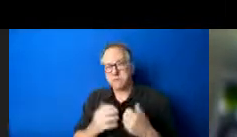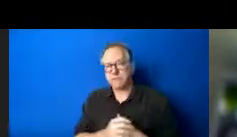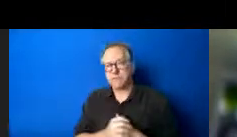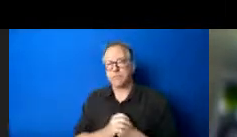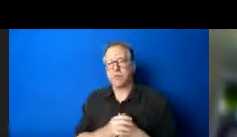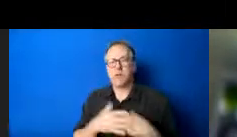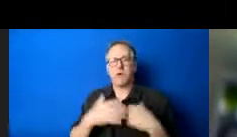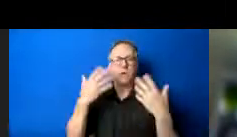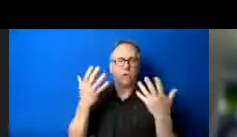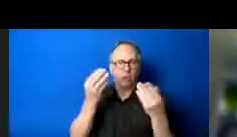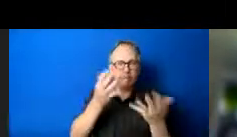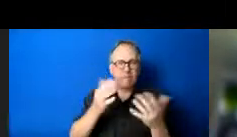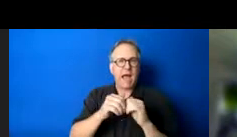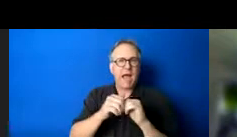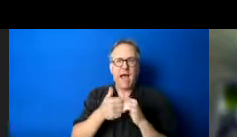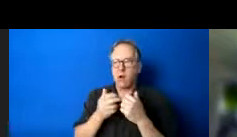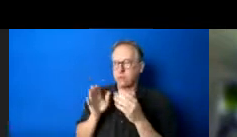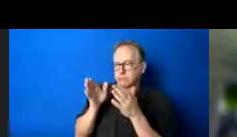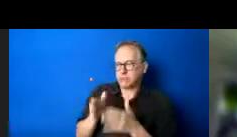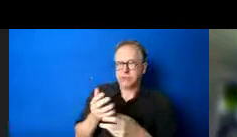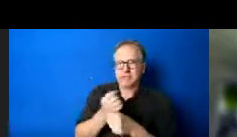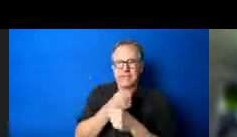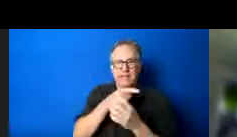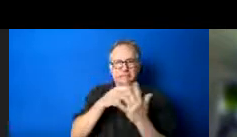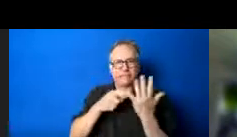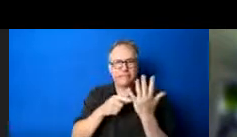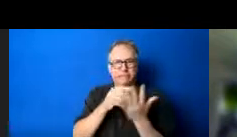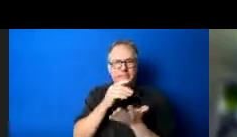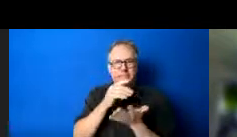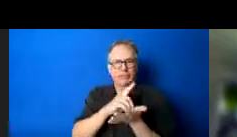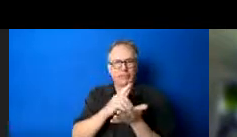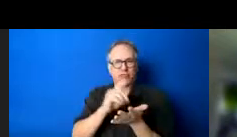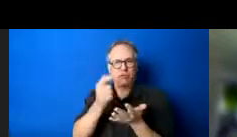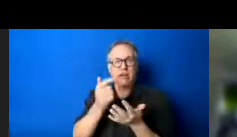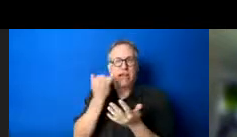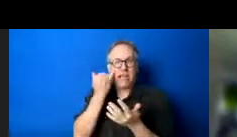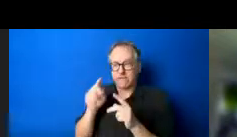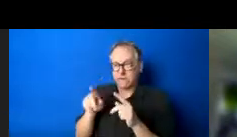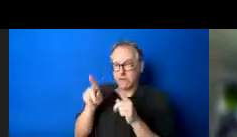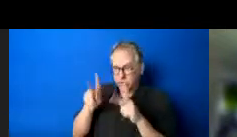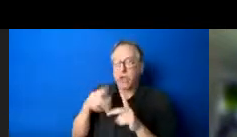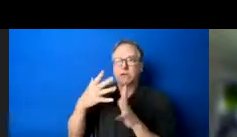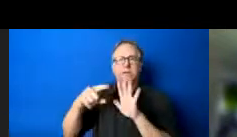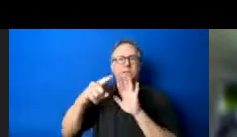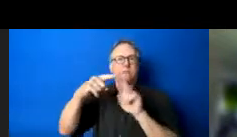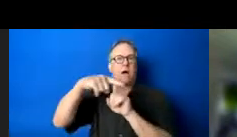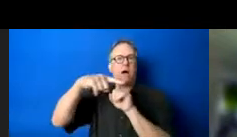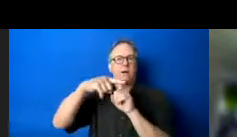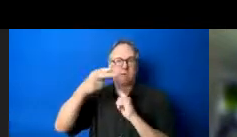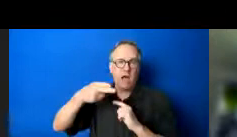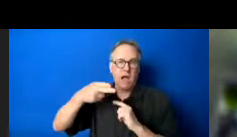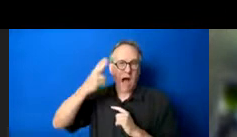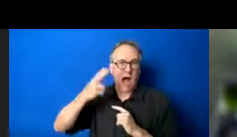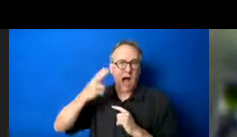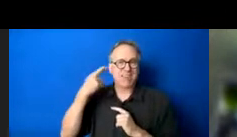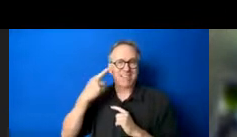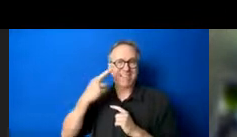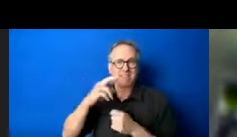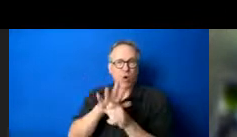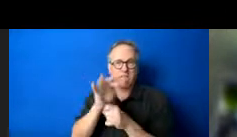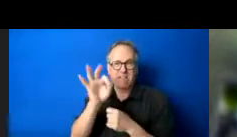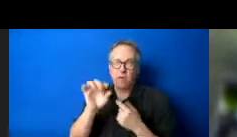So again, how does someone obtain these therapeutics? If you test positive and you're at high risk for severe COVID-19, or you